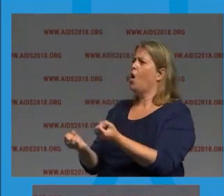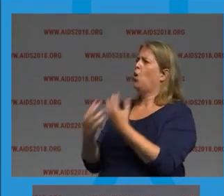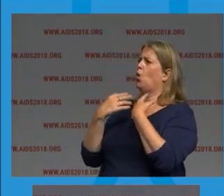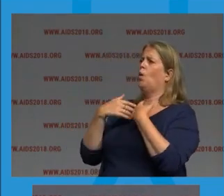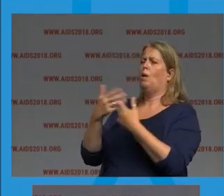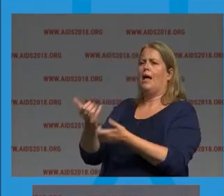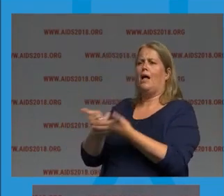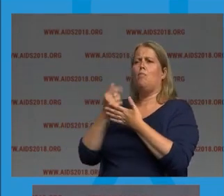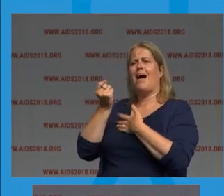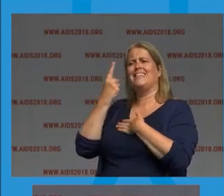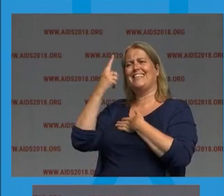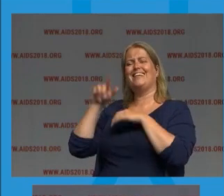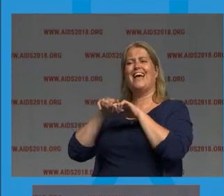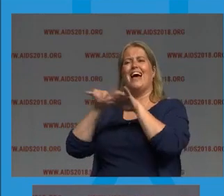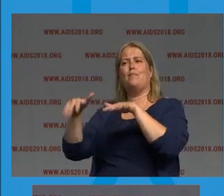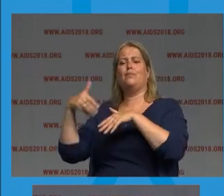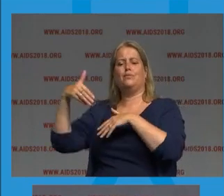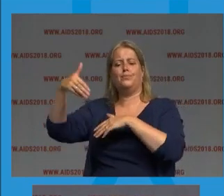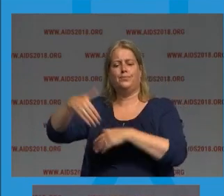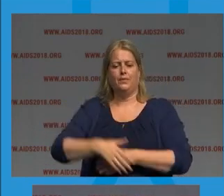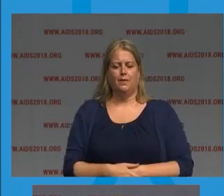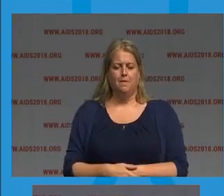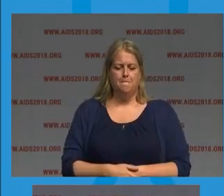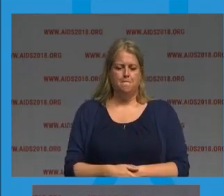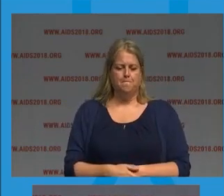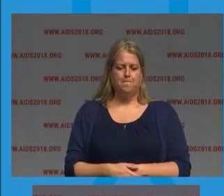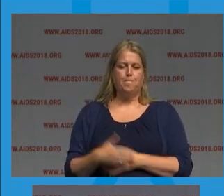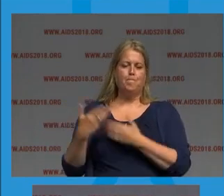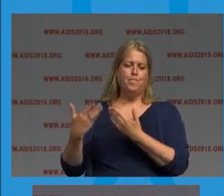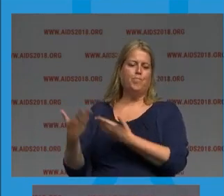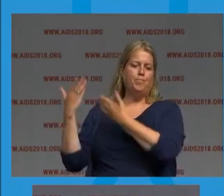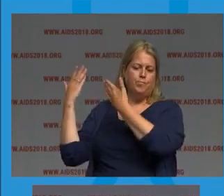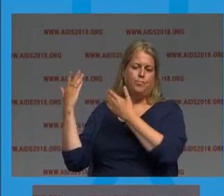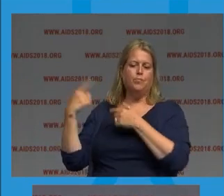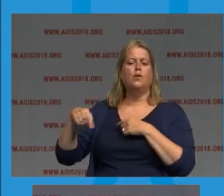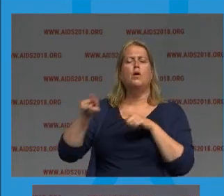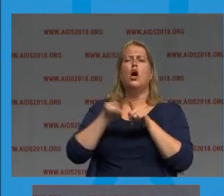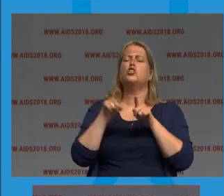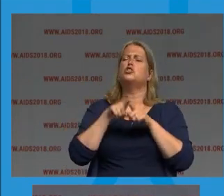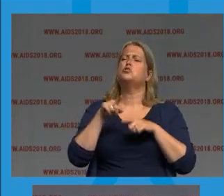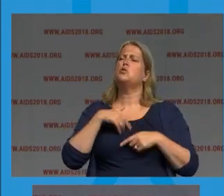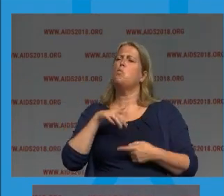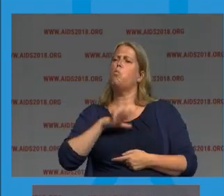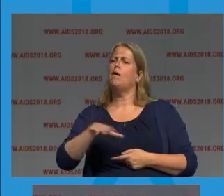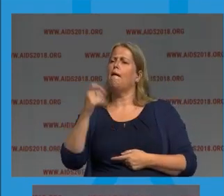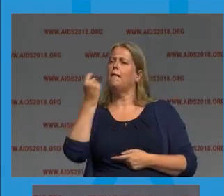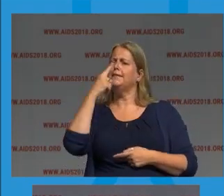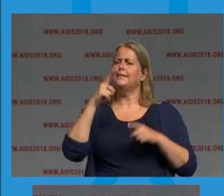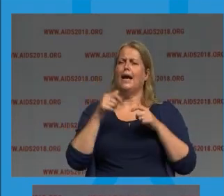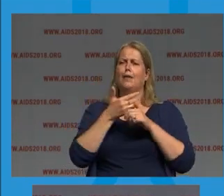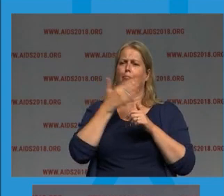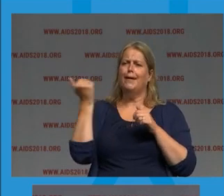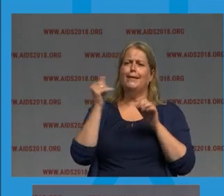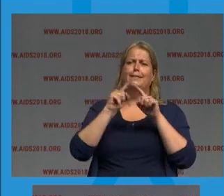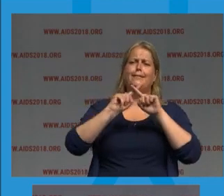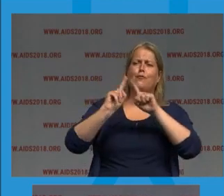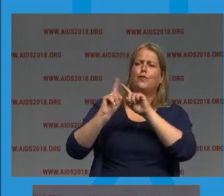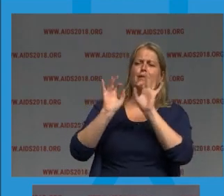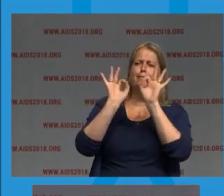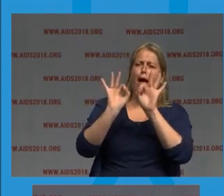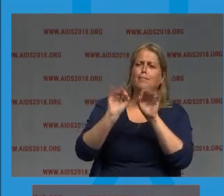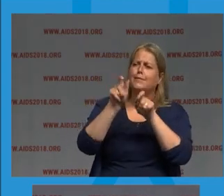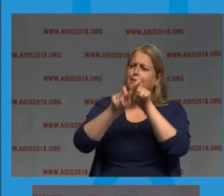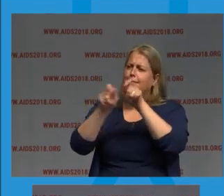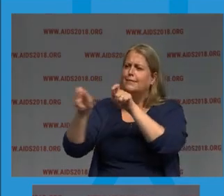term. Sharmista Mishra et al. Have also really tried to understand better and tease apart the different types of sex workers that exist, and this